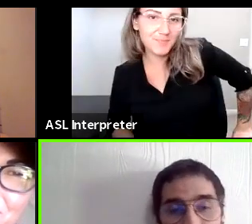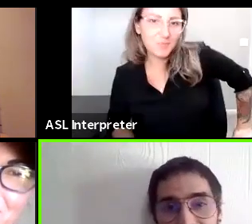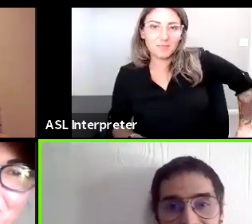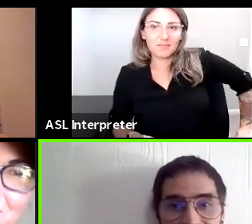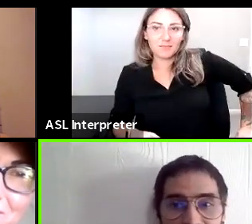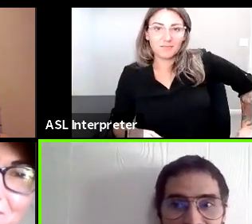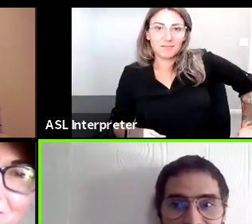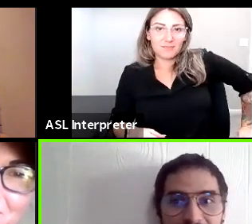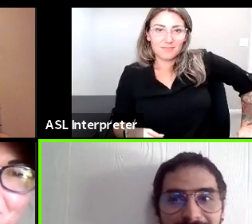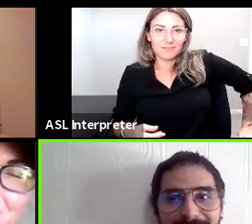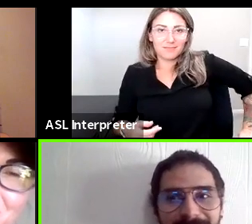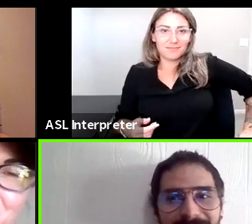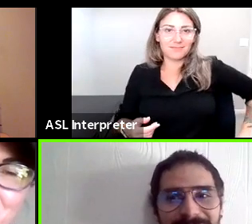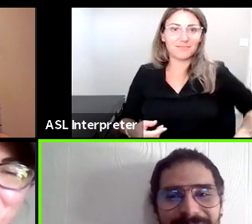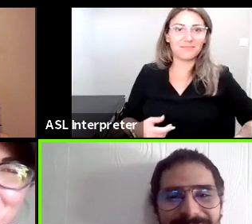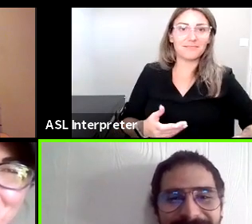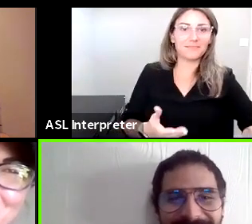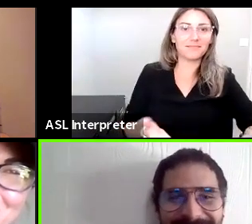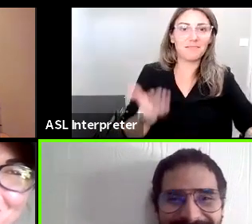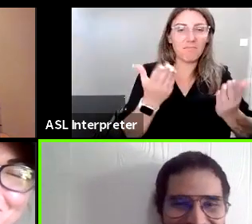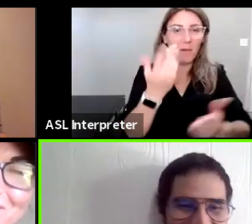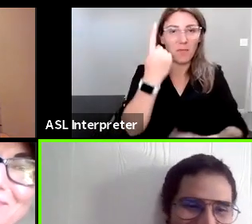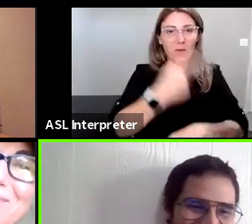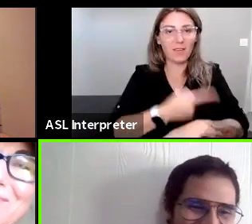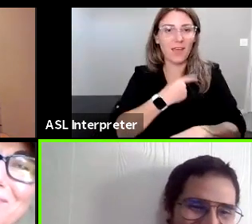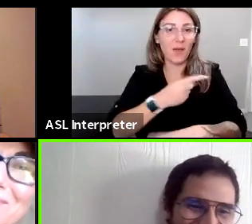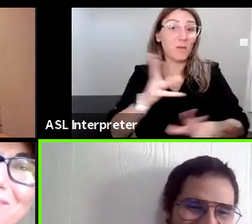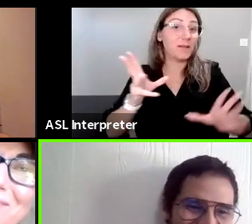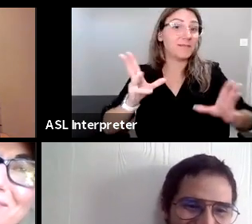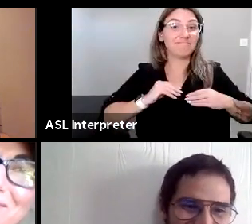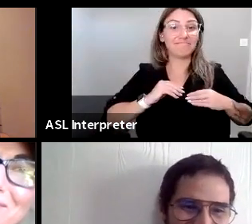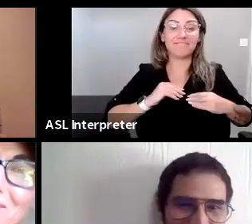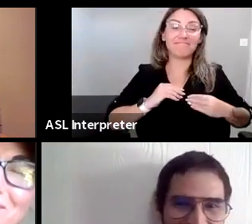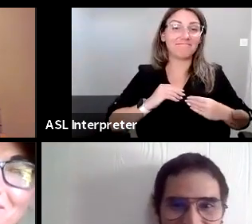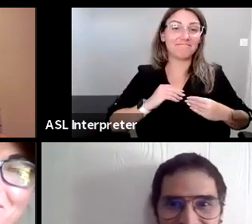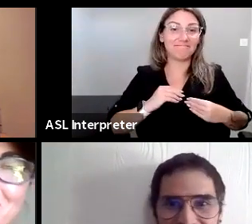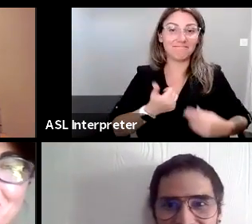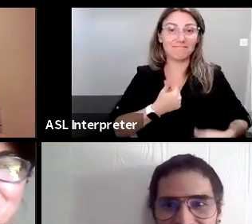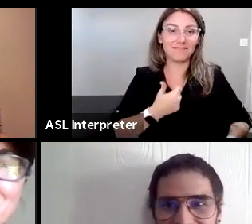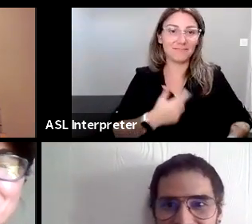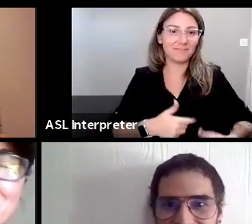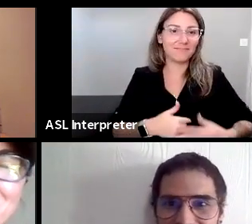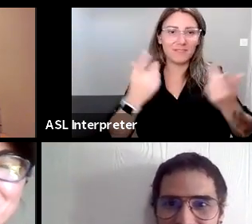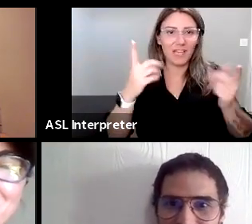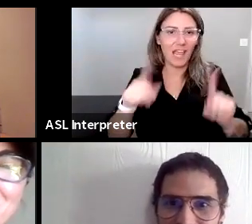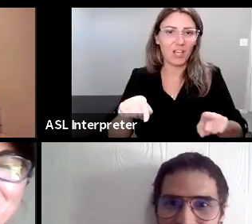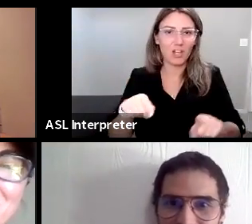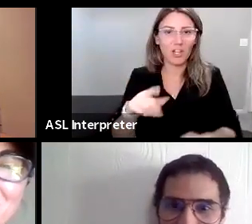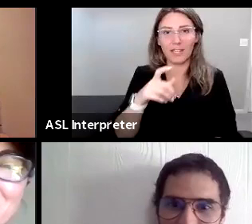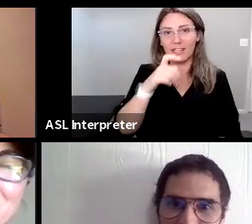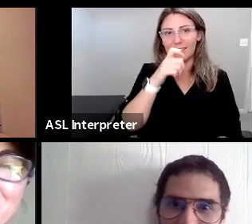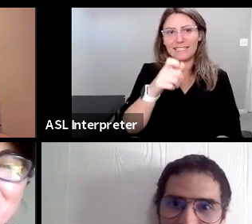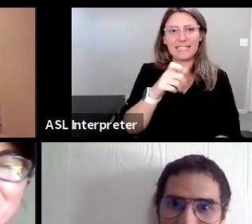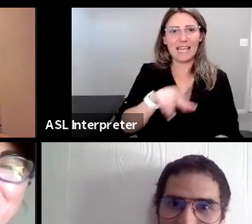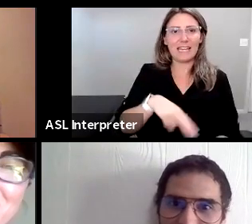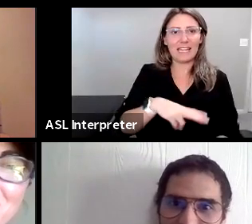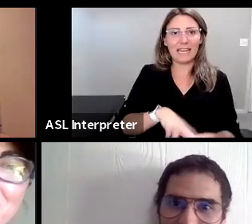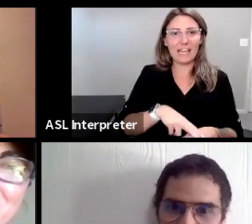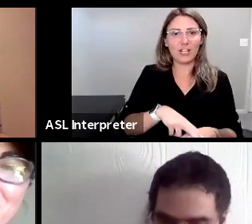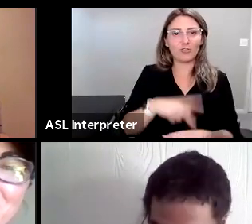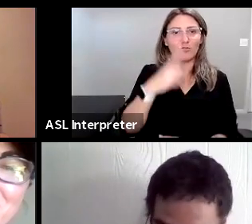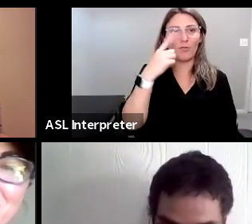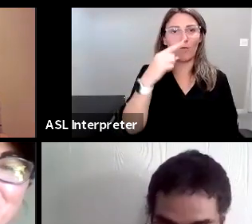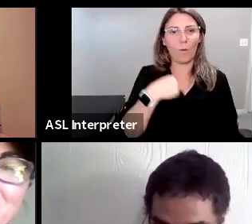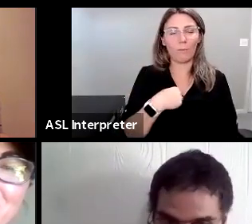And maybe one day I adopt it as well. You never know. I agree. It is not very natural for me. It's not